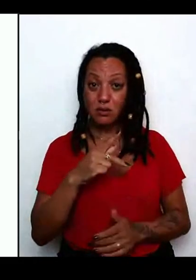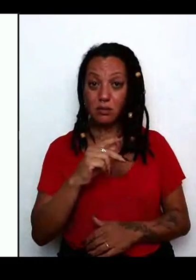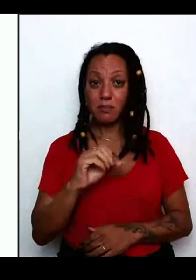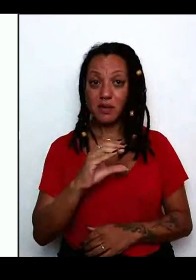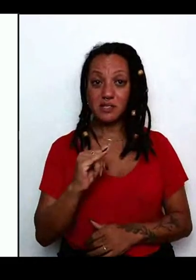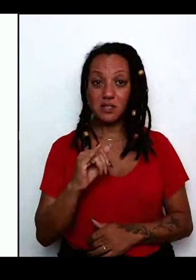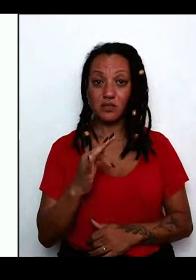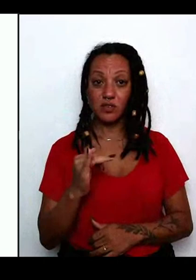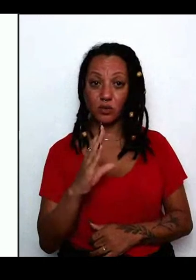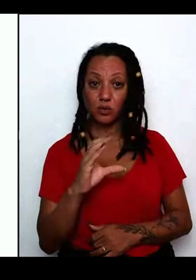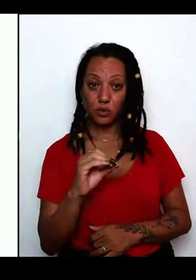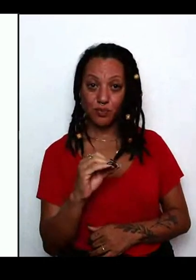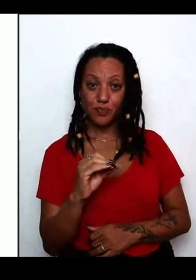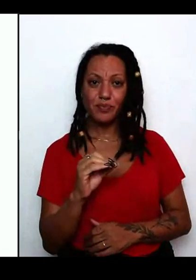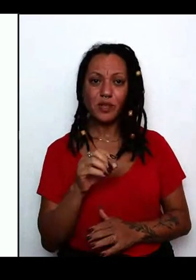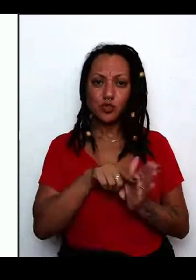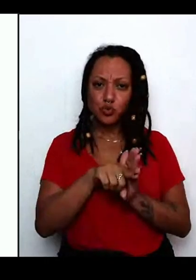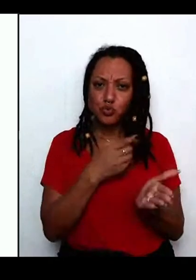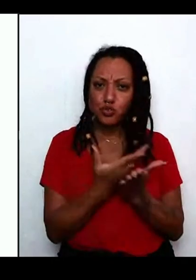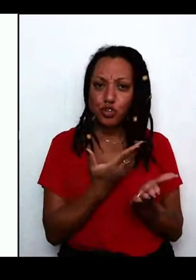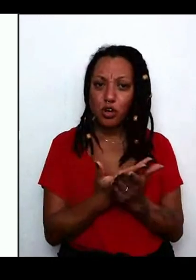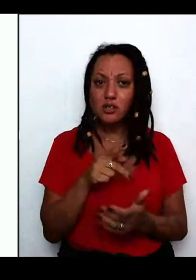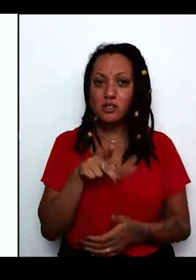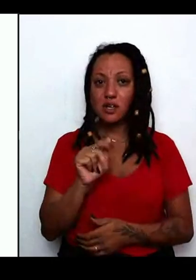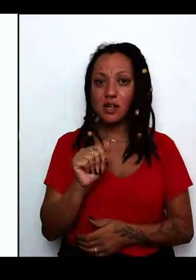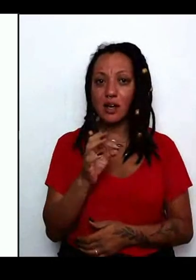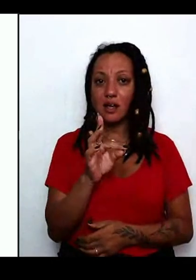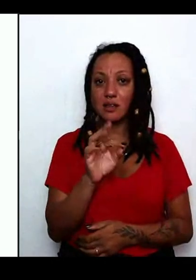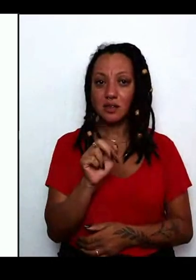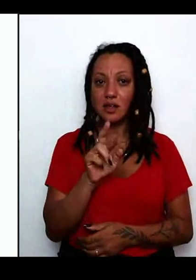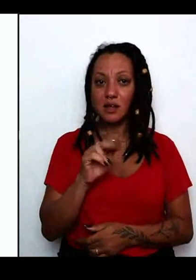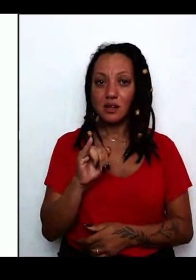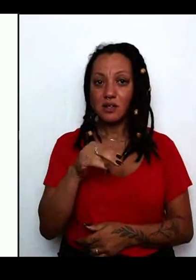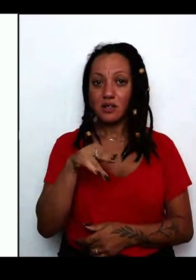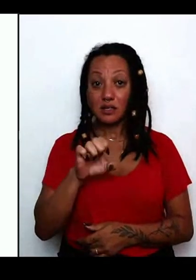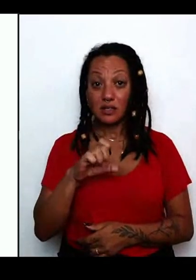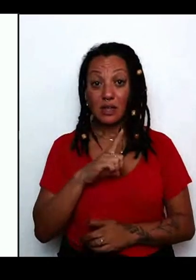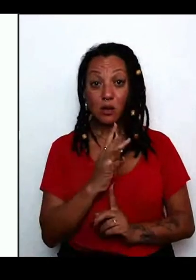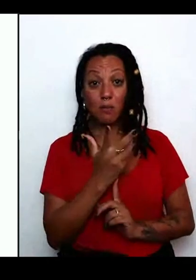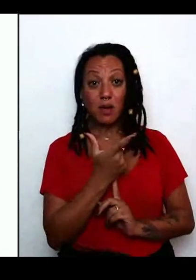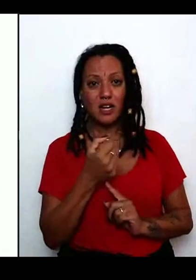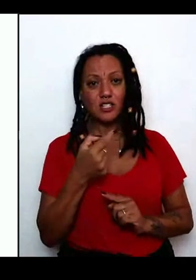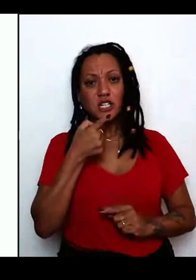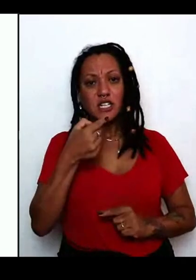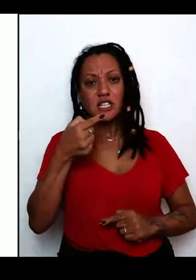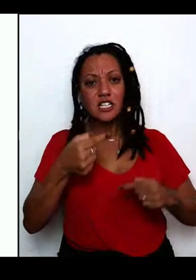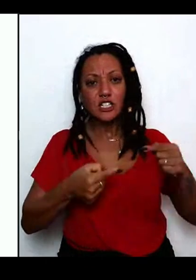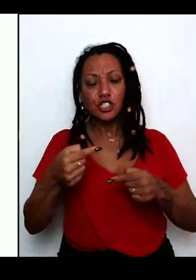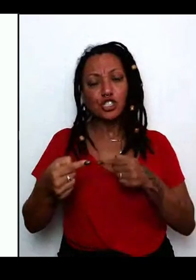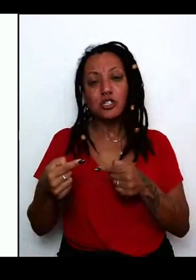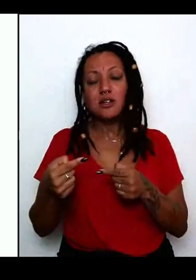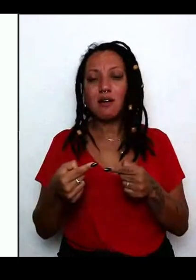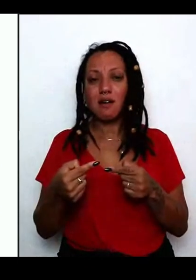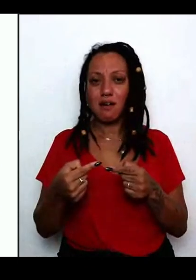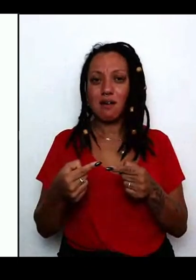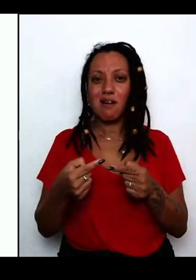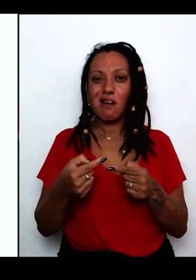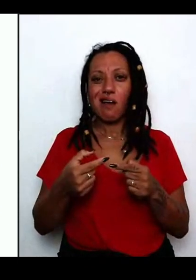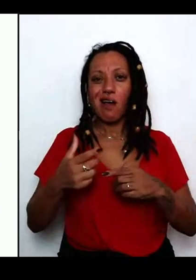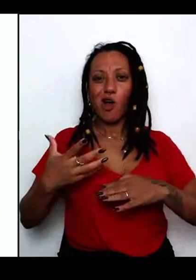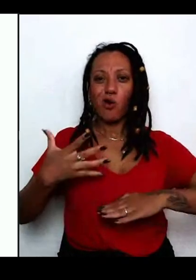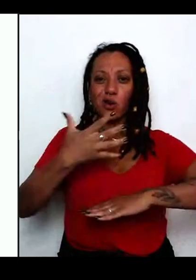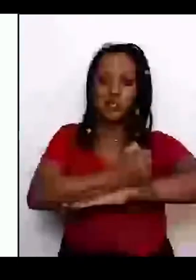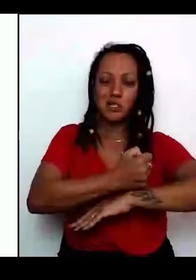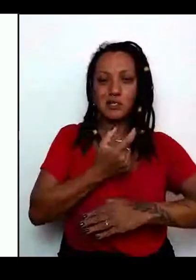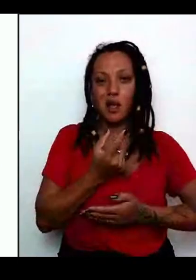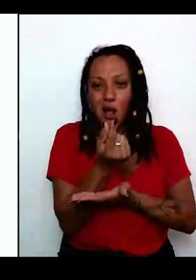Island critiques the colonial capitalist policies and environmental and social effects of